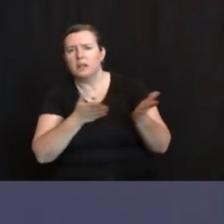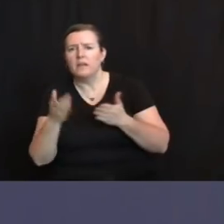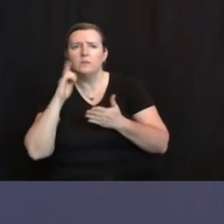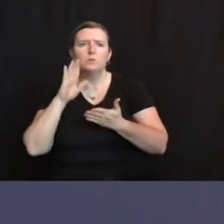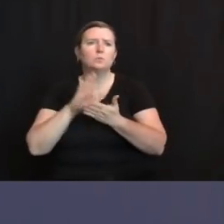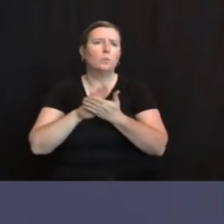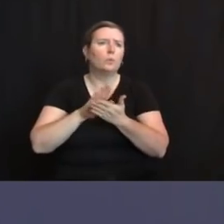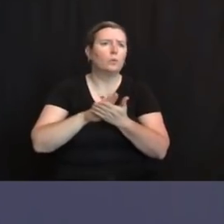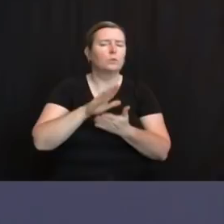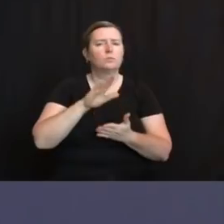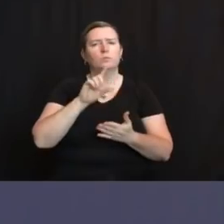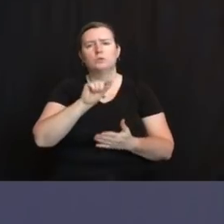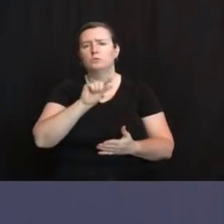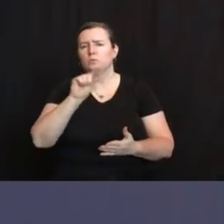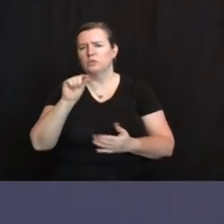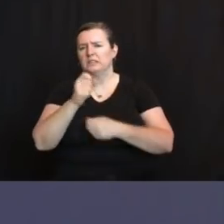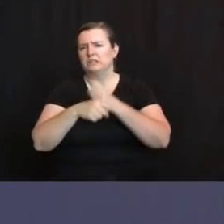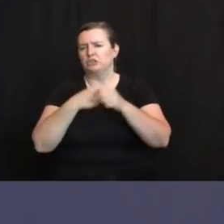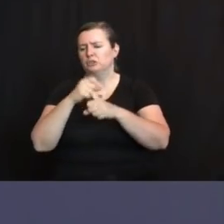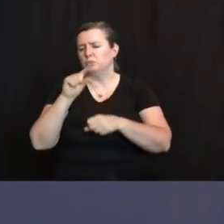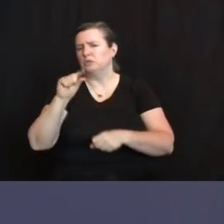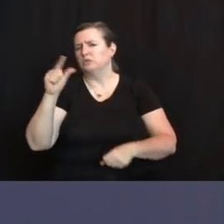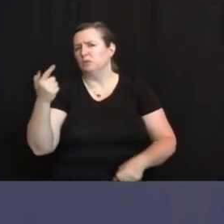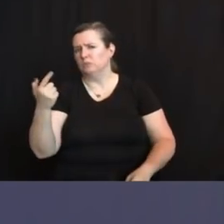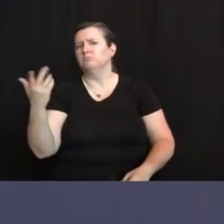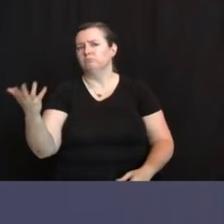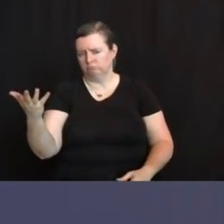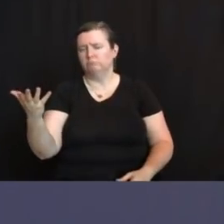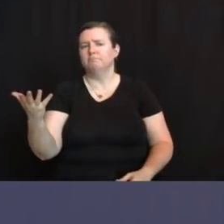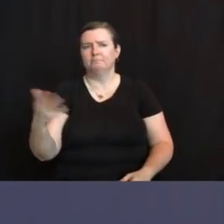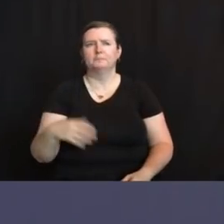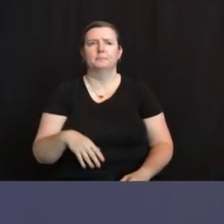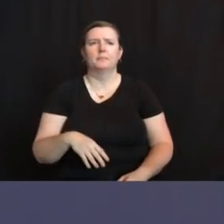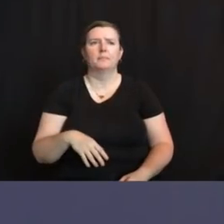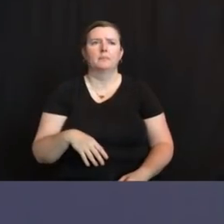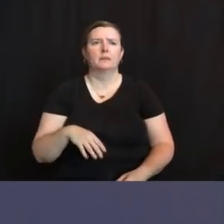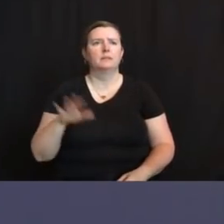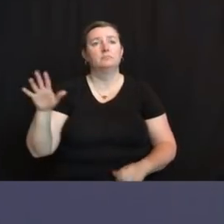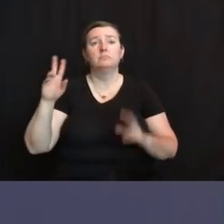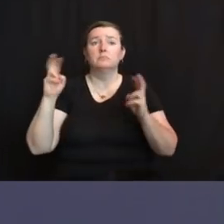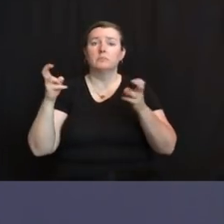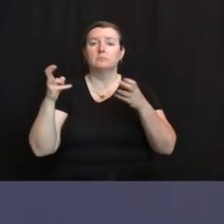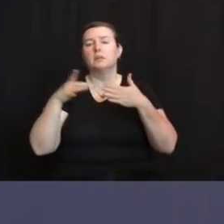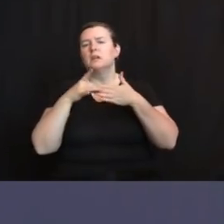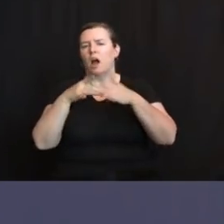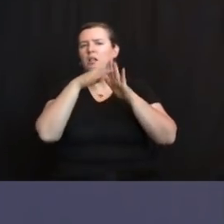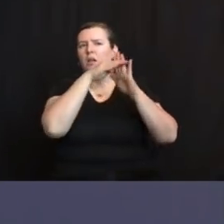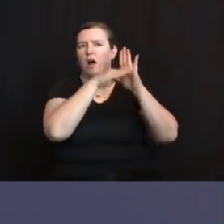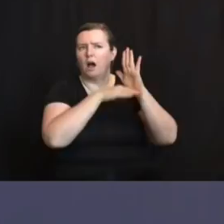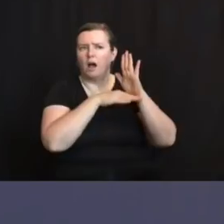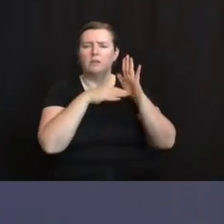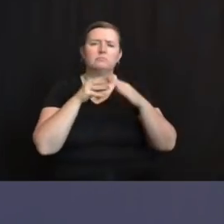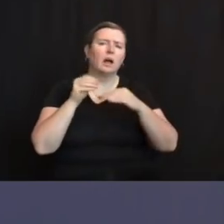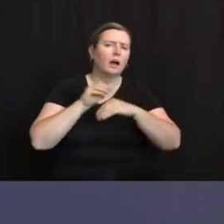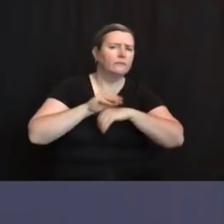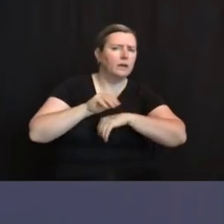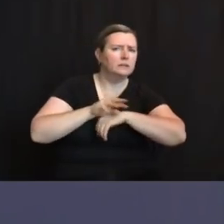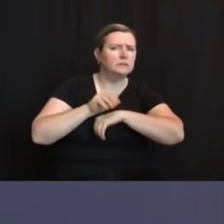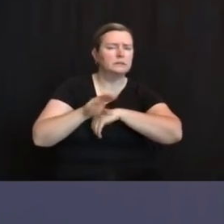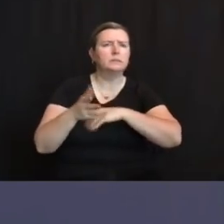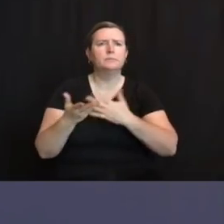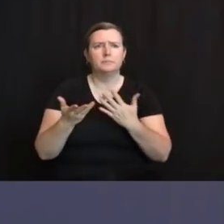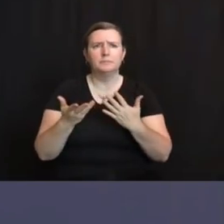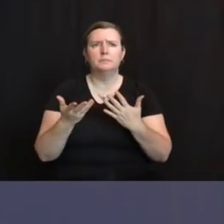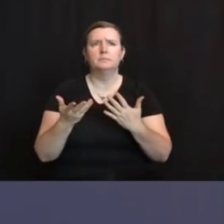2020-2021 school year. This guidance has been in the works for weeks and will take into account the many differences which exist among